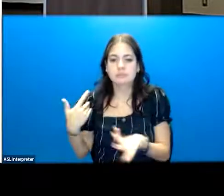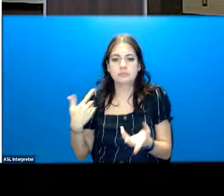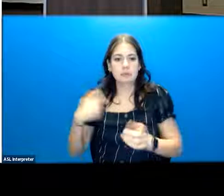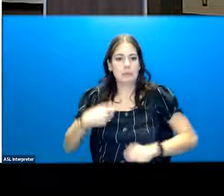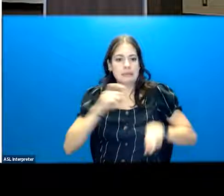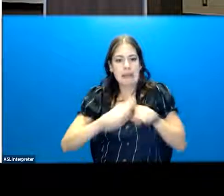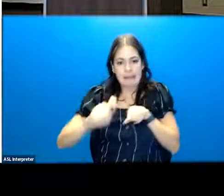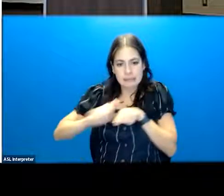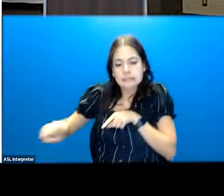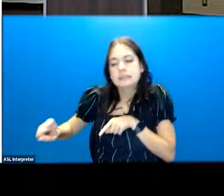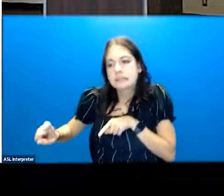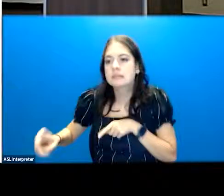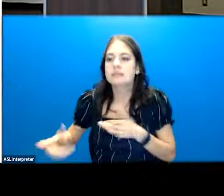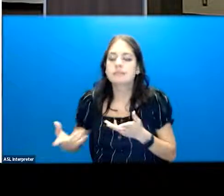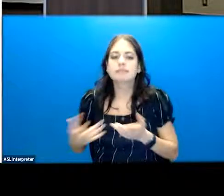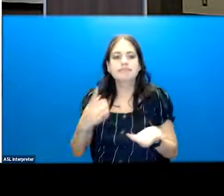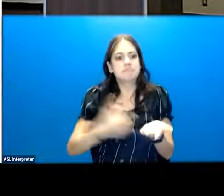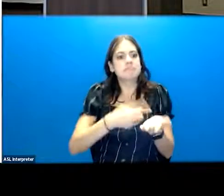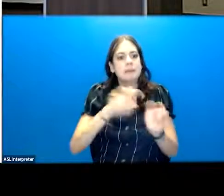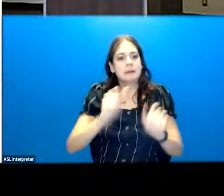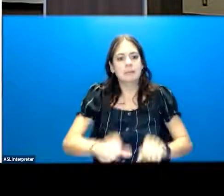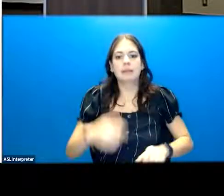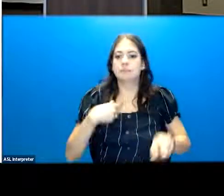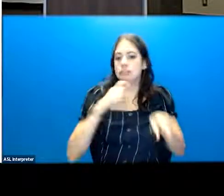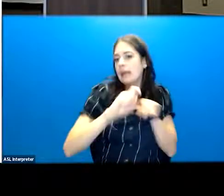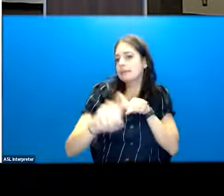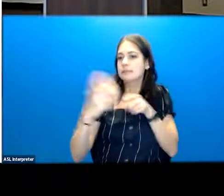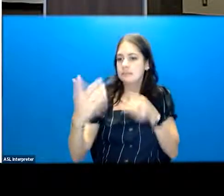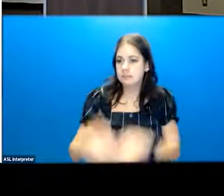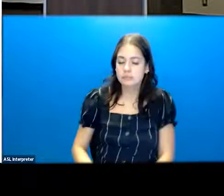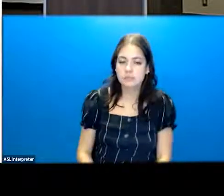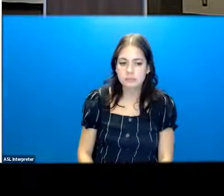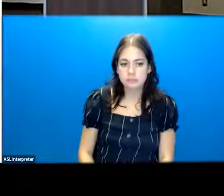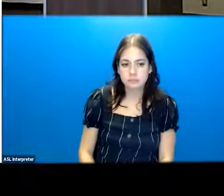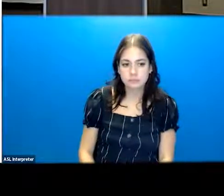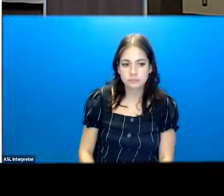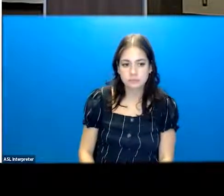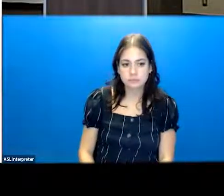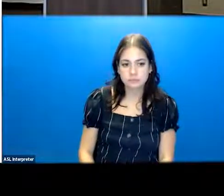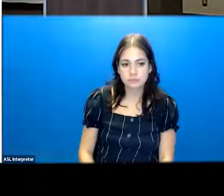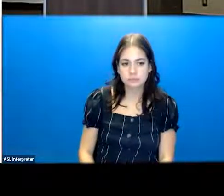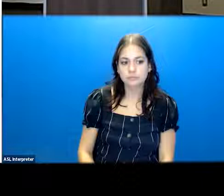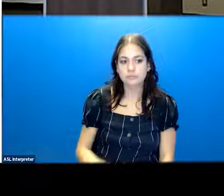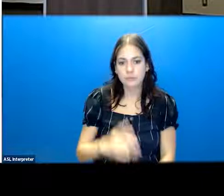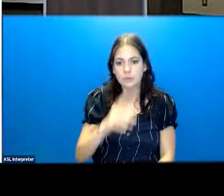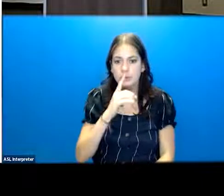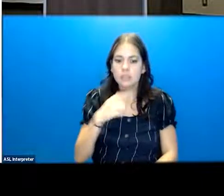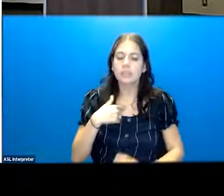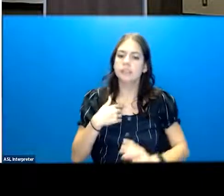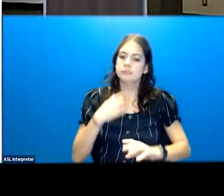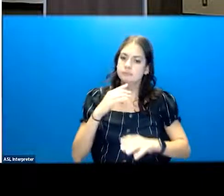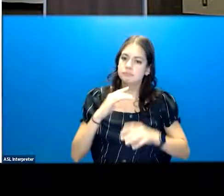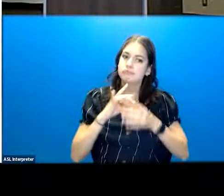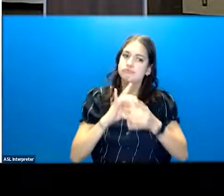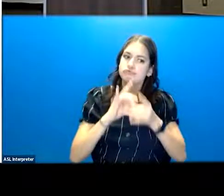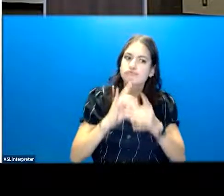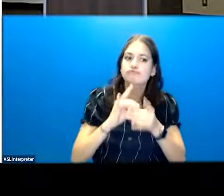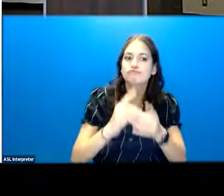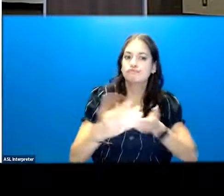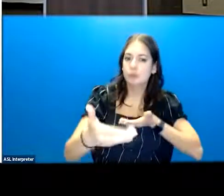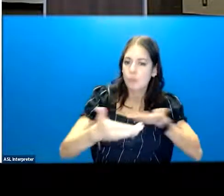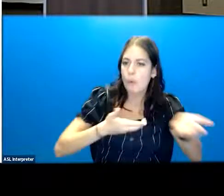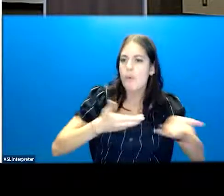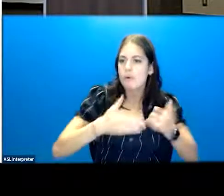text messages. Sometimes it could be sending a text message. And so really build in that level of rapport